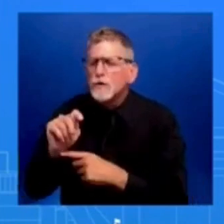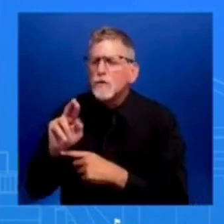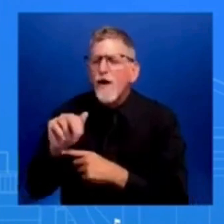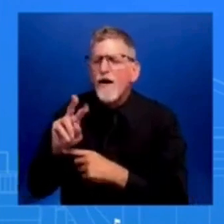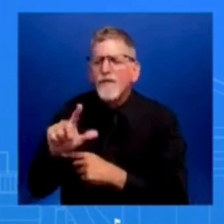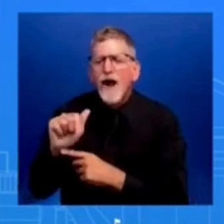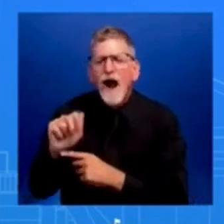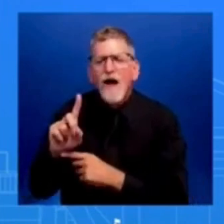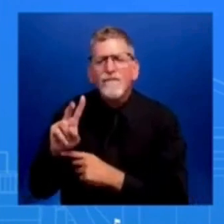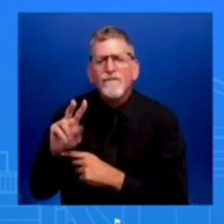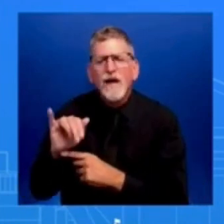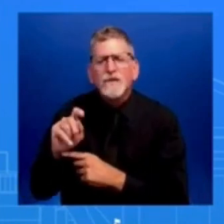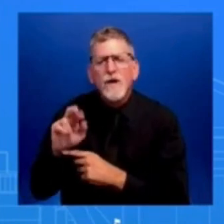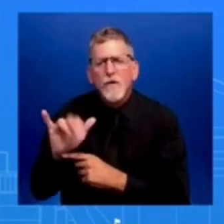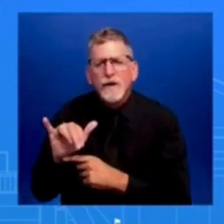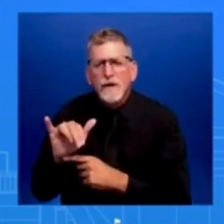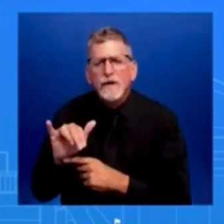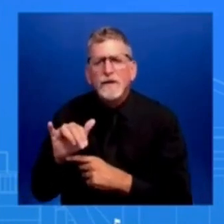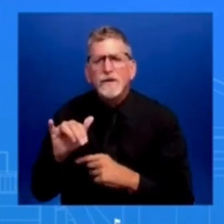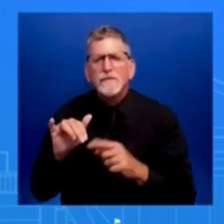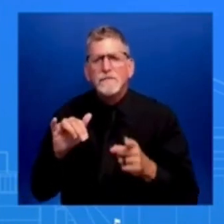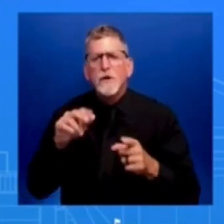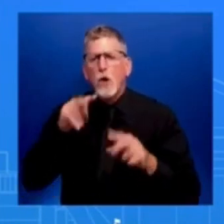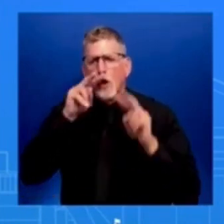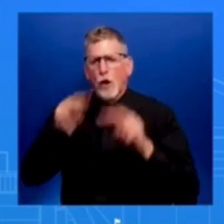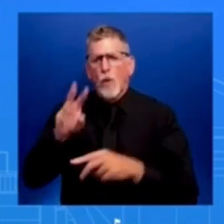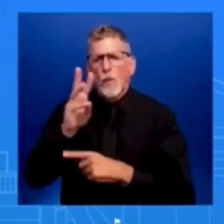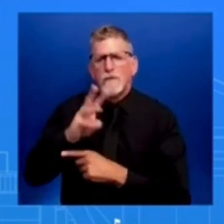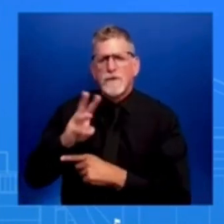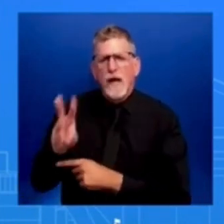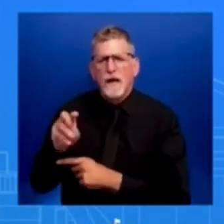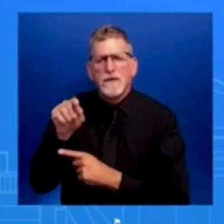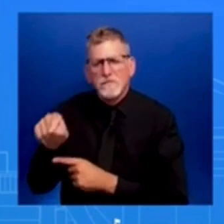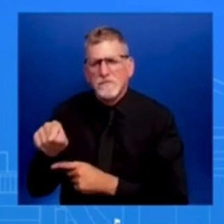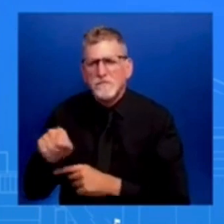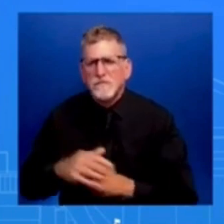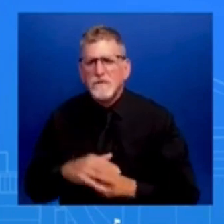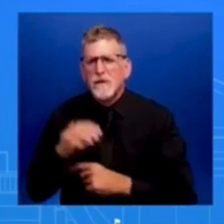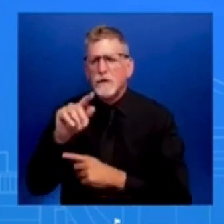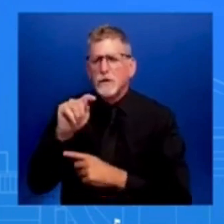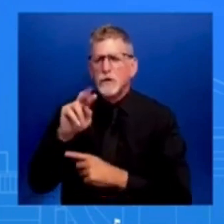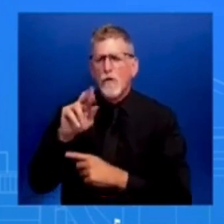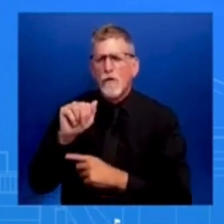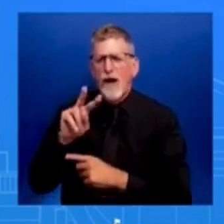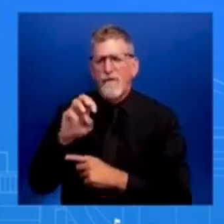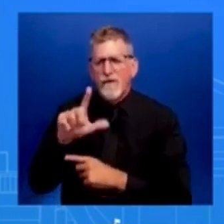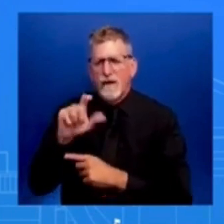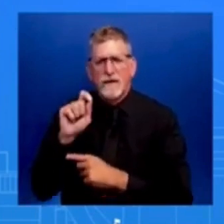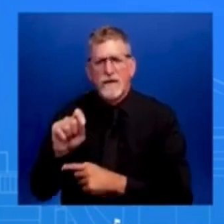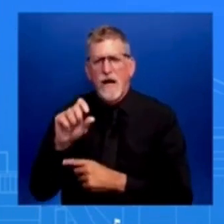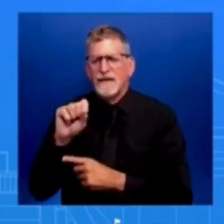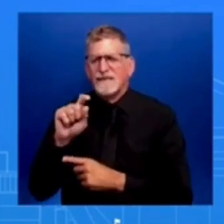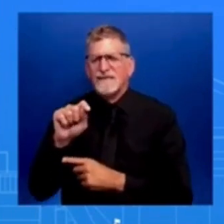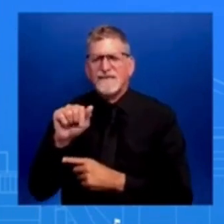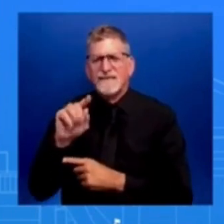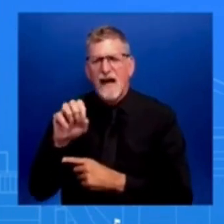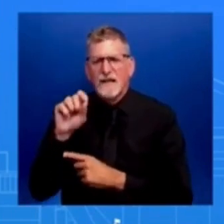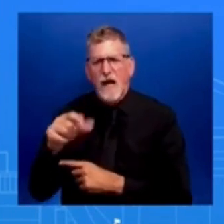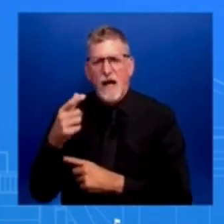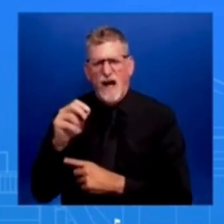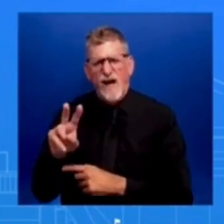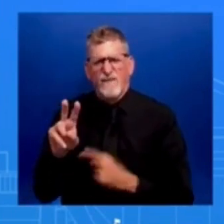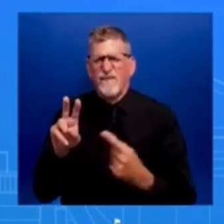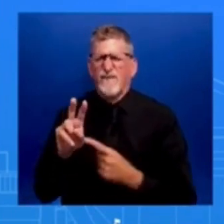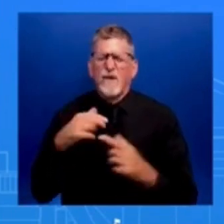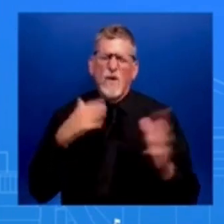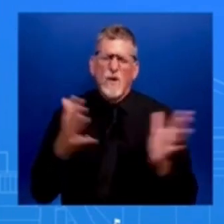encourage U.S. citizens in Niger to enroll in the Smart Travel Enrollment Program at